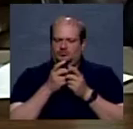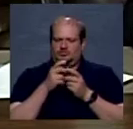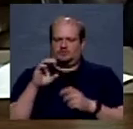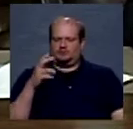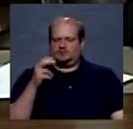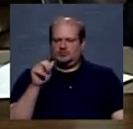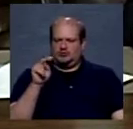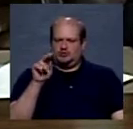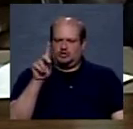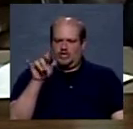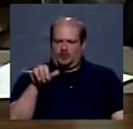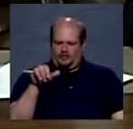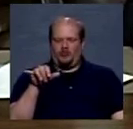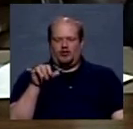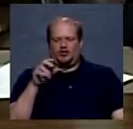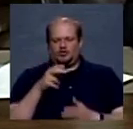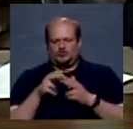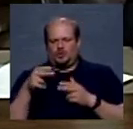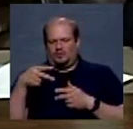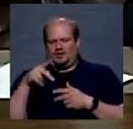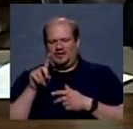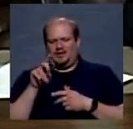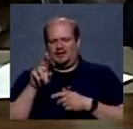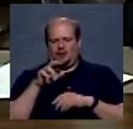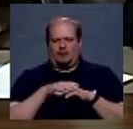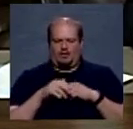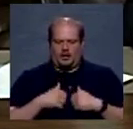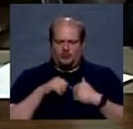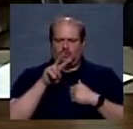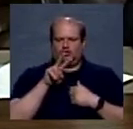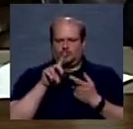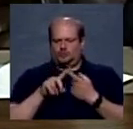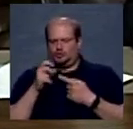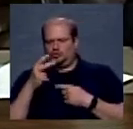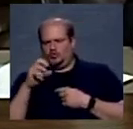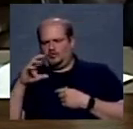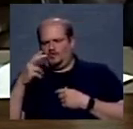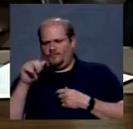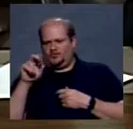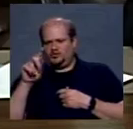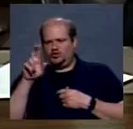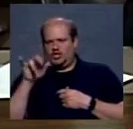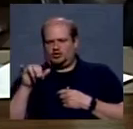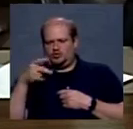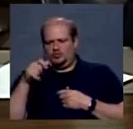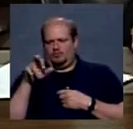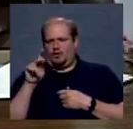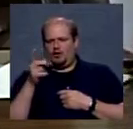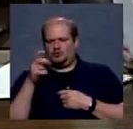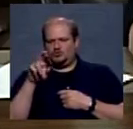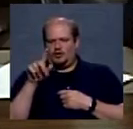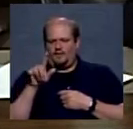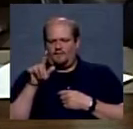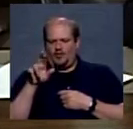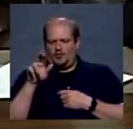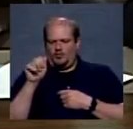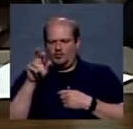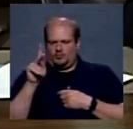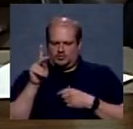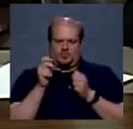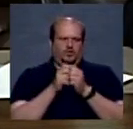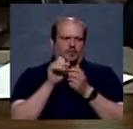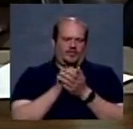Shandridge Park Development, short form PDR, located at 2 to 12 Shandridge Park Drive, Little Rock, Arkansas, amending the official zoning map of the city